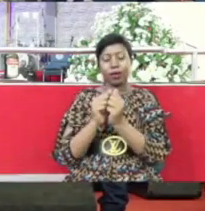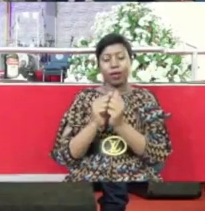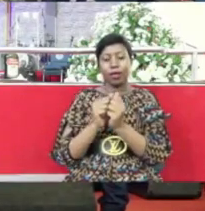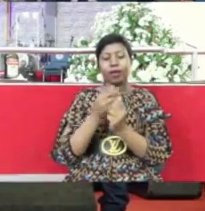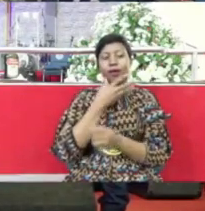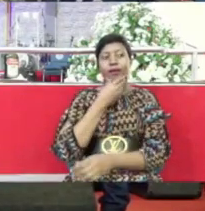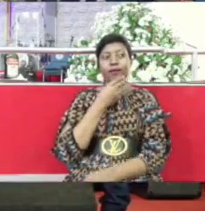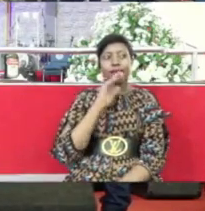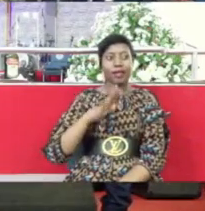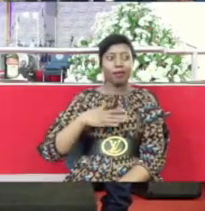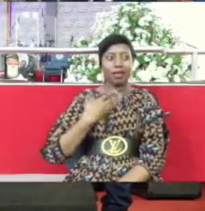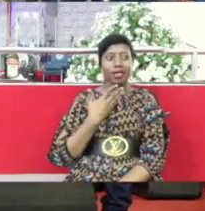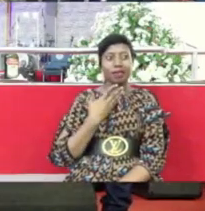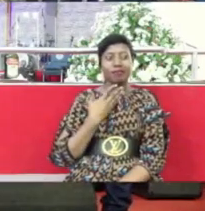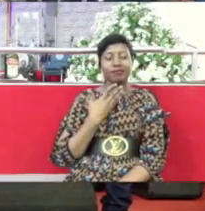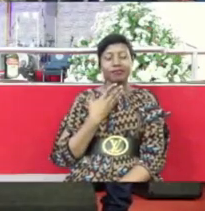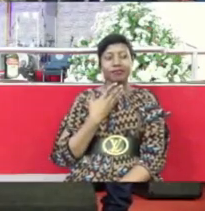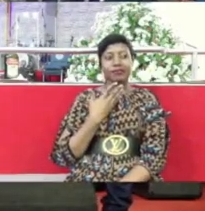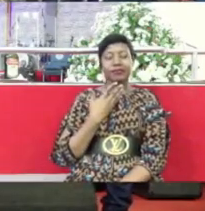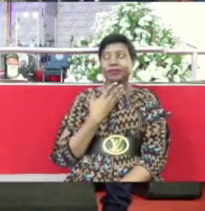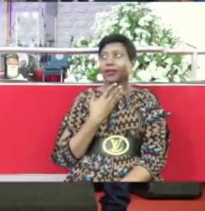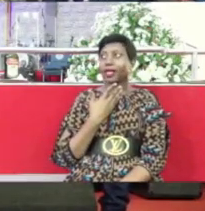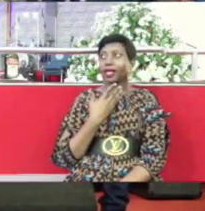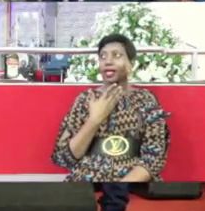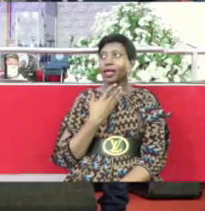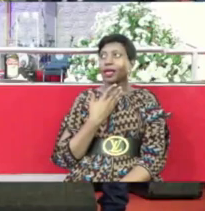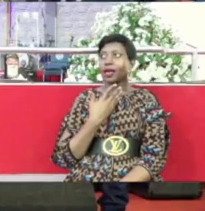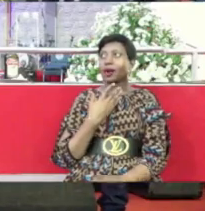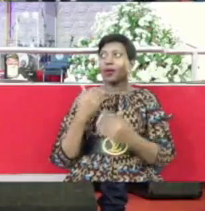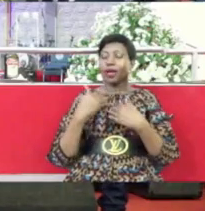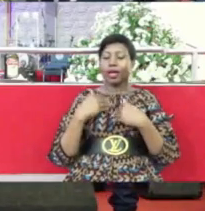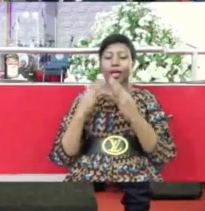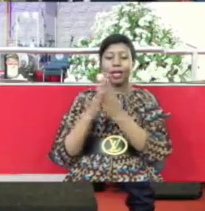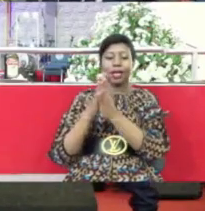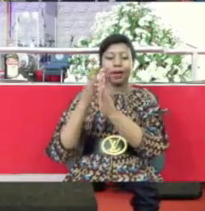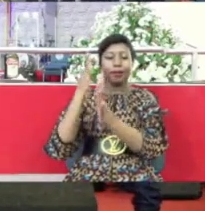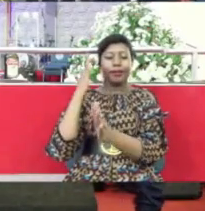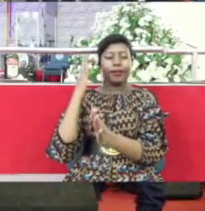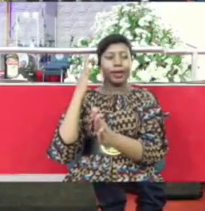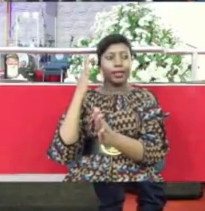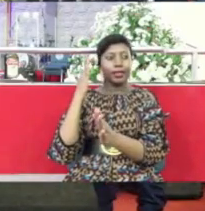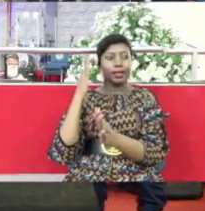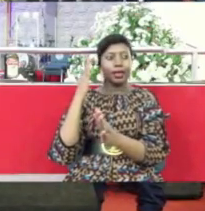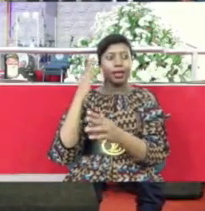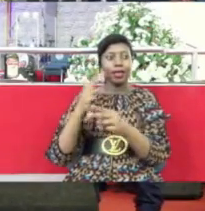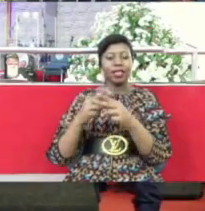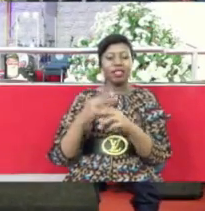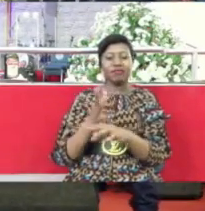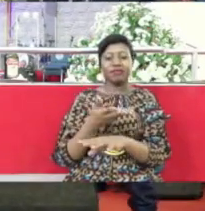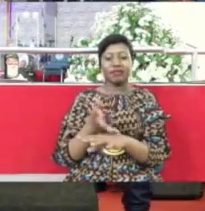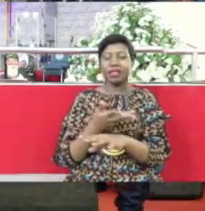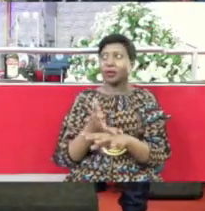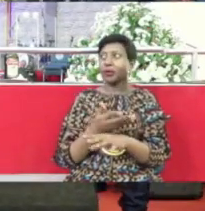karate. Tunaenda karate. There was a bus long time ago, it was called Thugura. Kulikuwa na basi ilikuwa inaitwa Thugura. It used to go to Javine